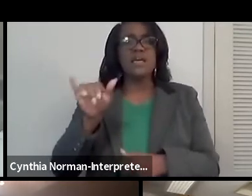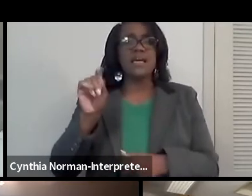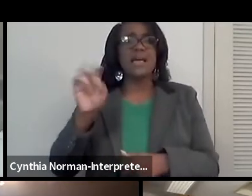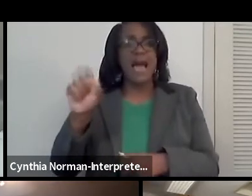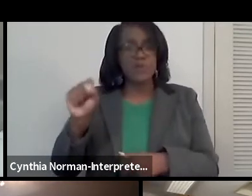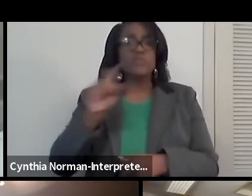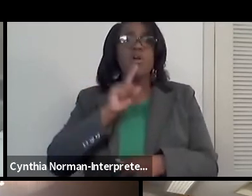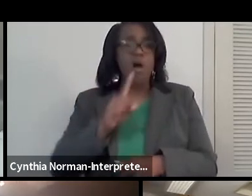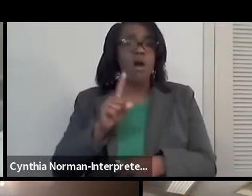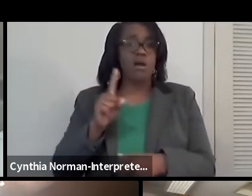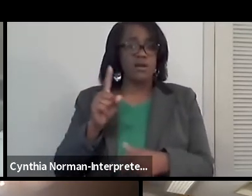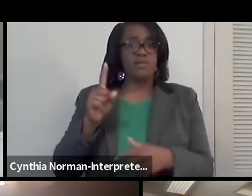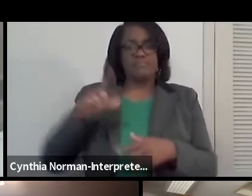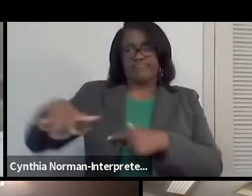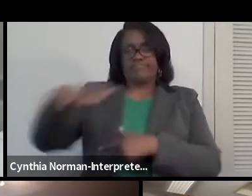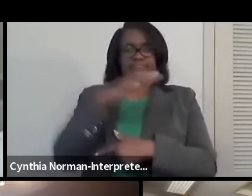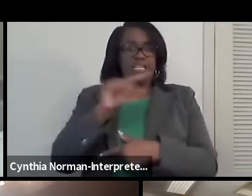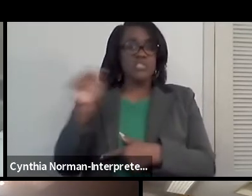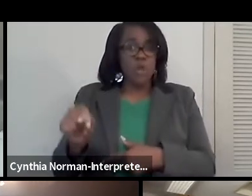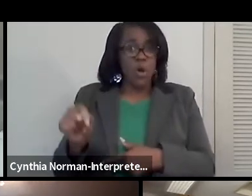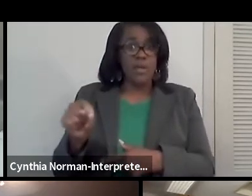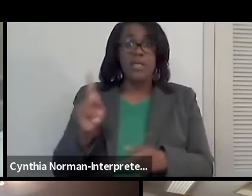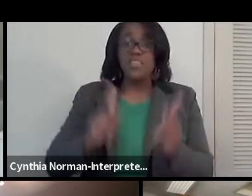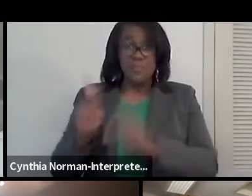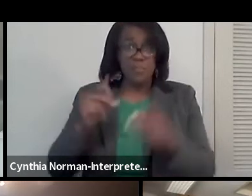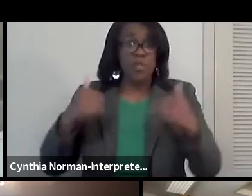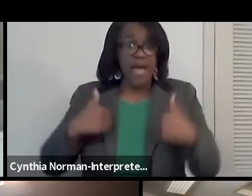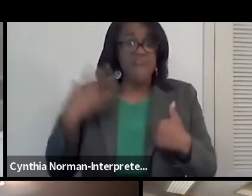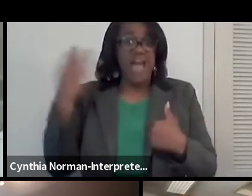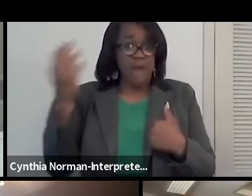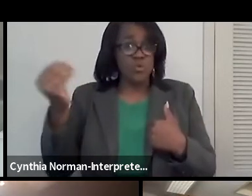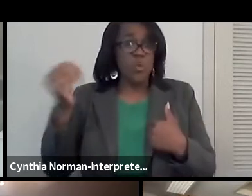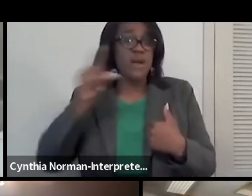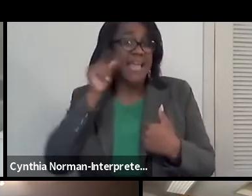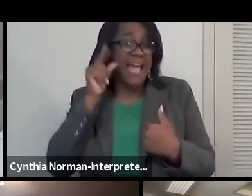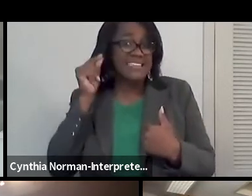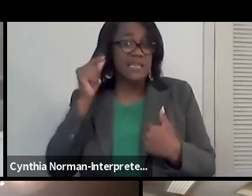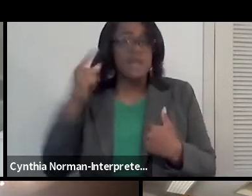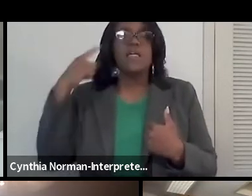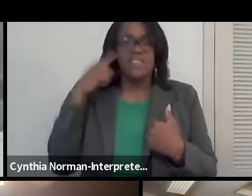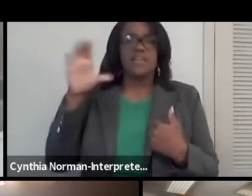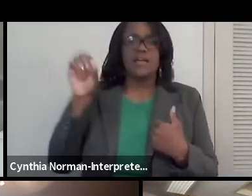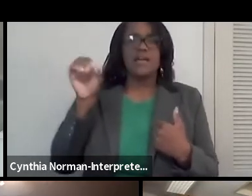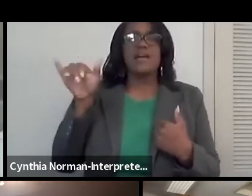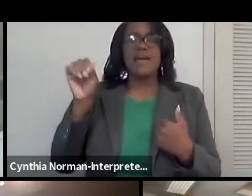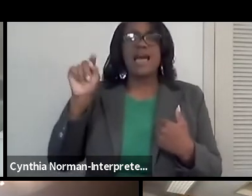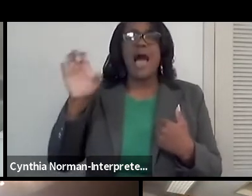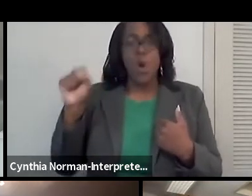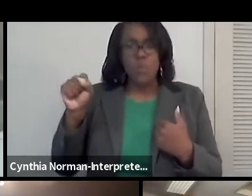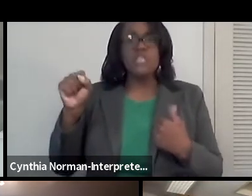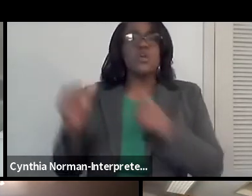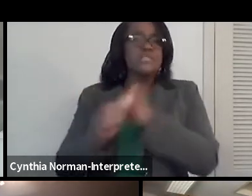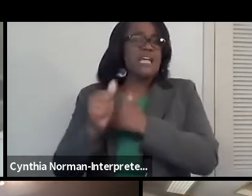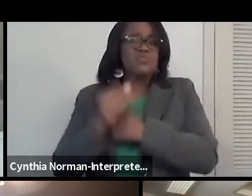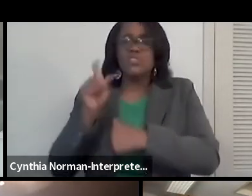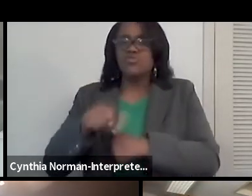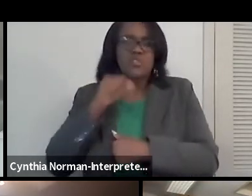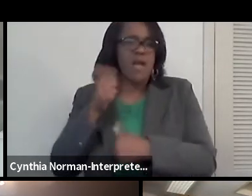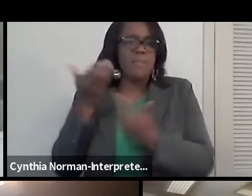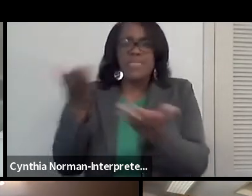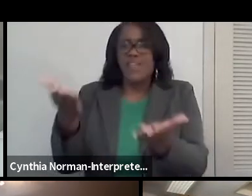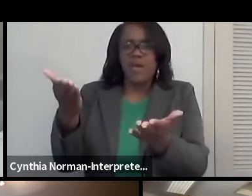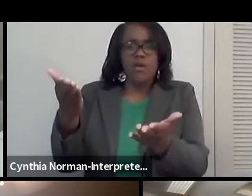huge overlap, and the people that have outdoor cats tend to think that coyotes are dangerous, that they shouldn't be in the environment, and